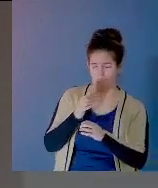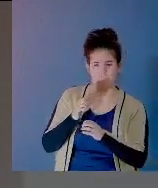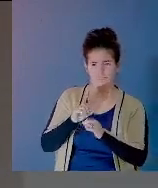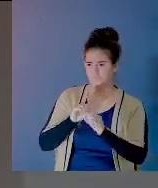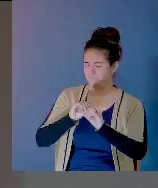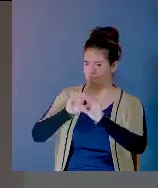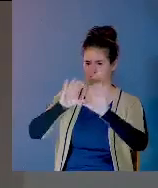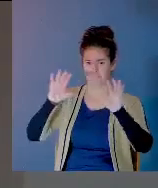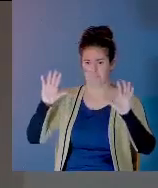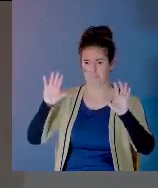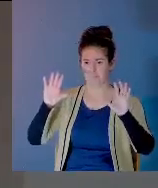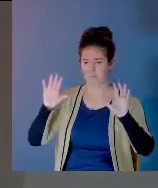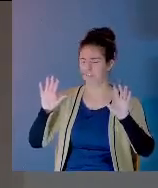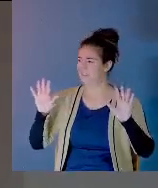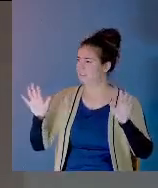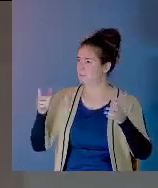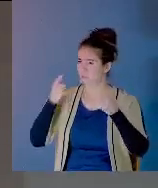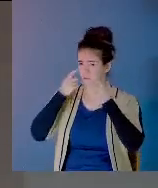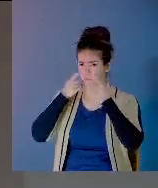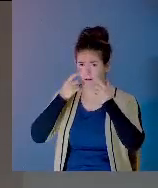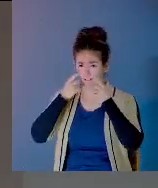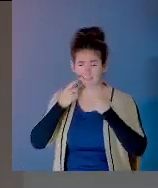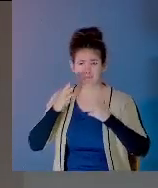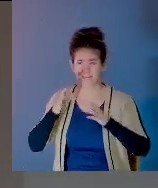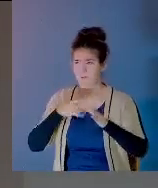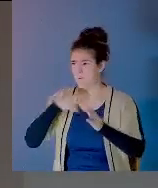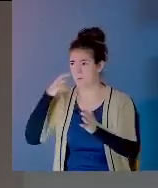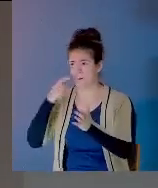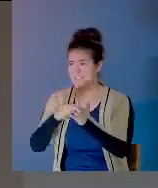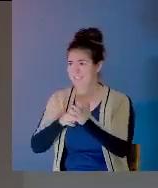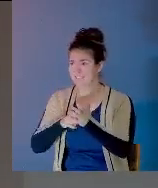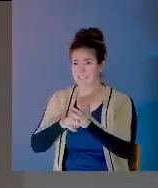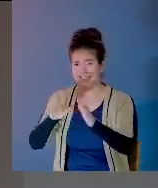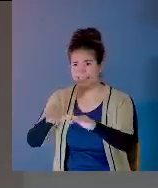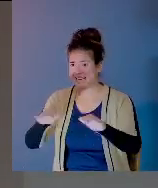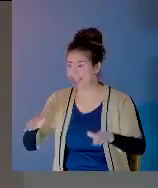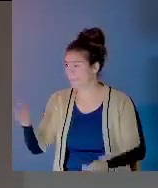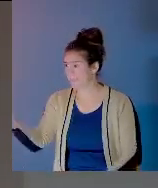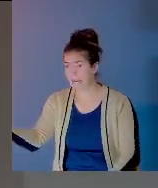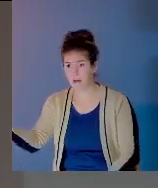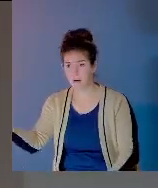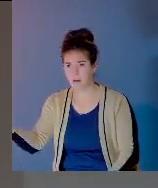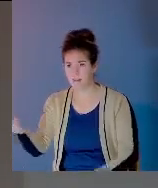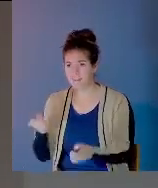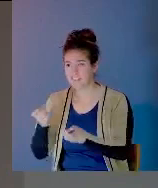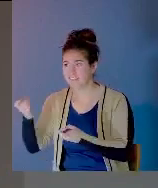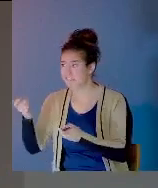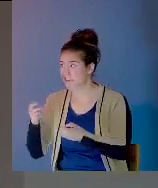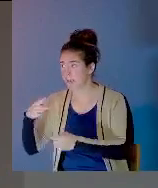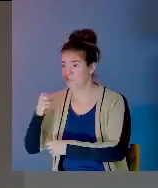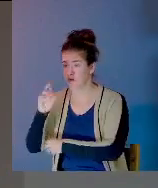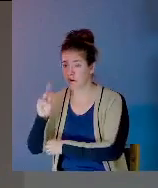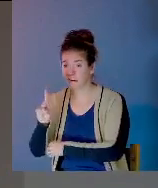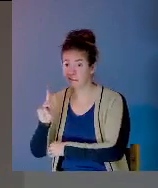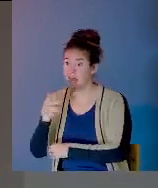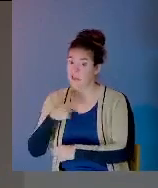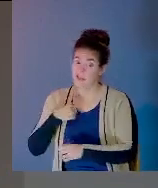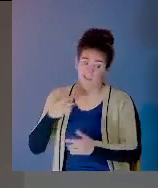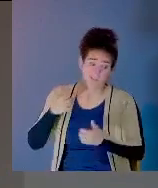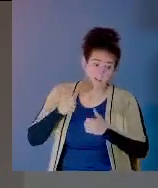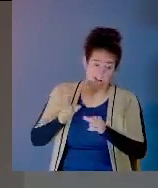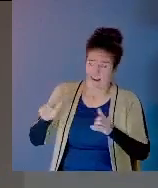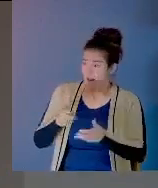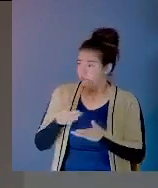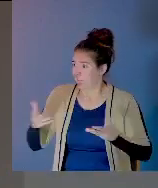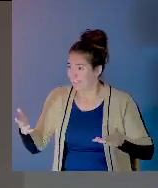went there. I tried everything to try and give a skateboard away and 3x5